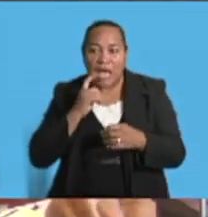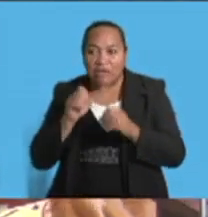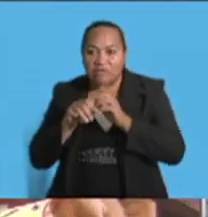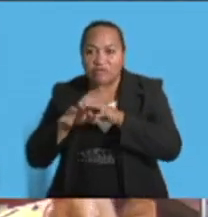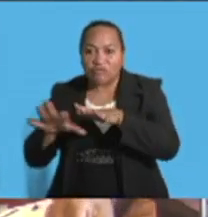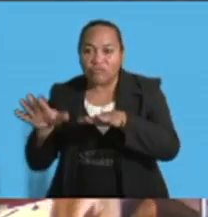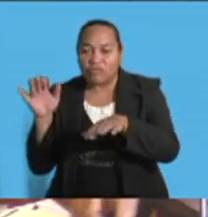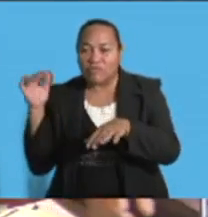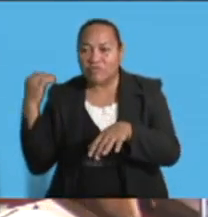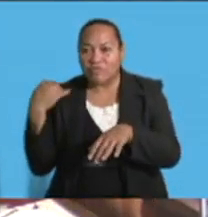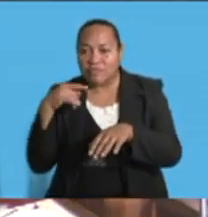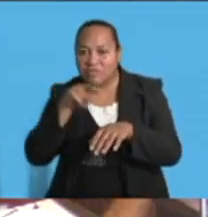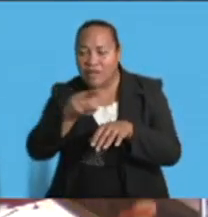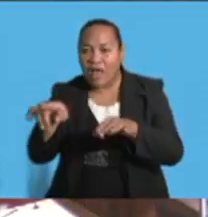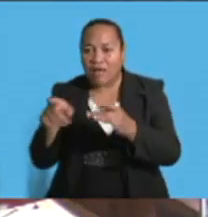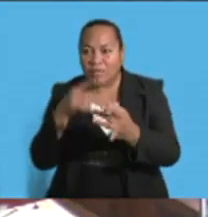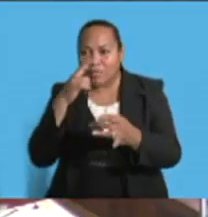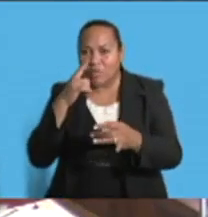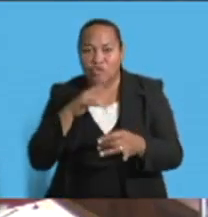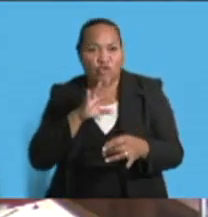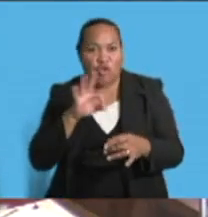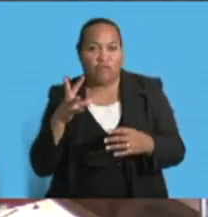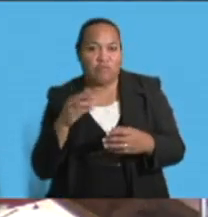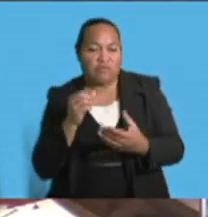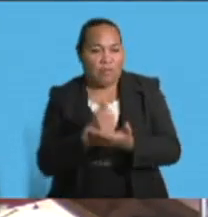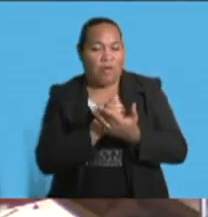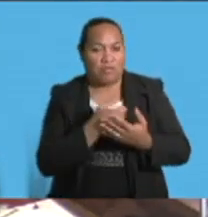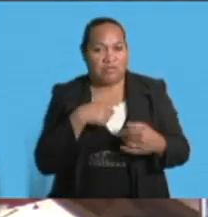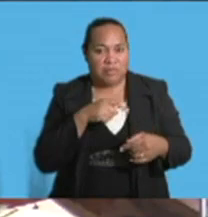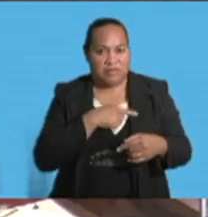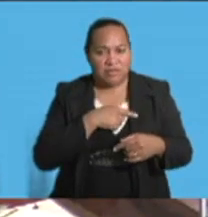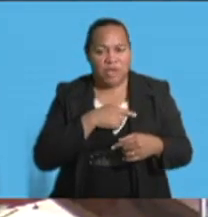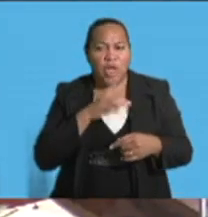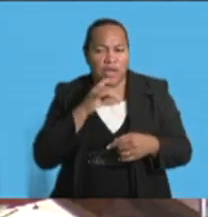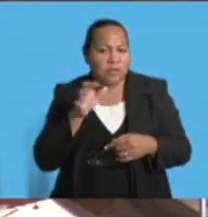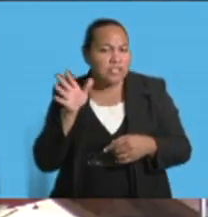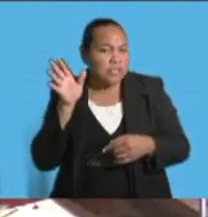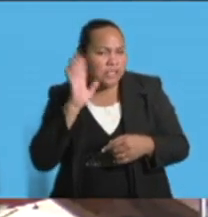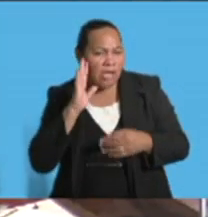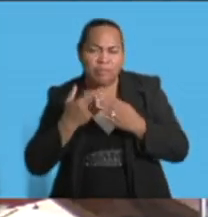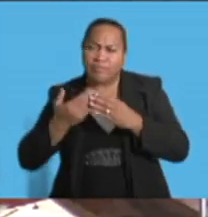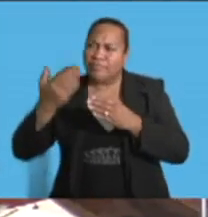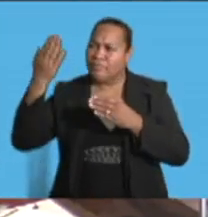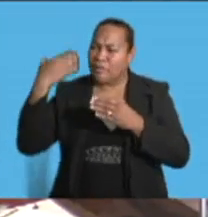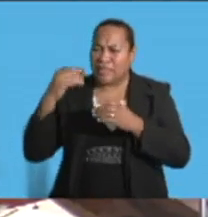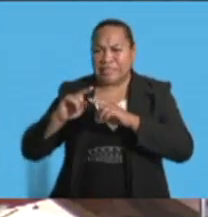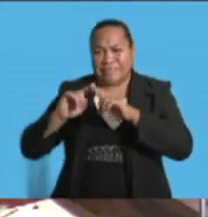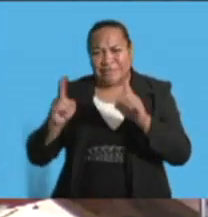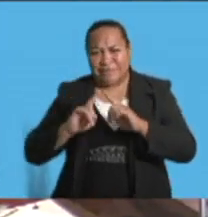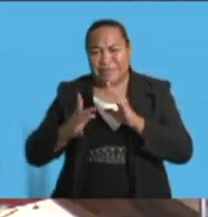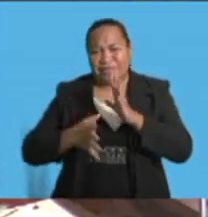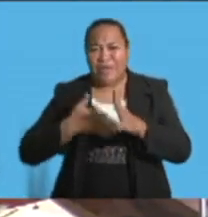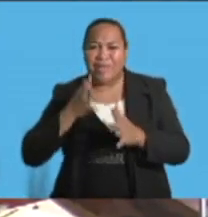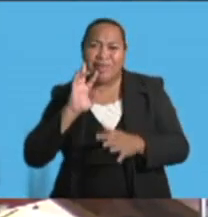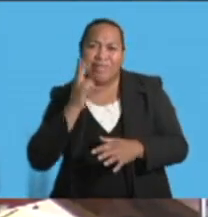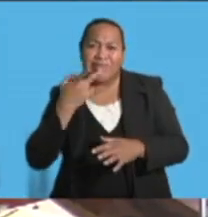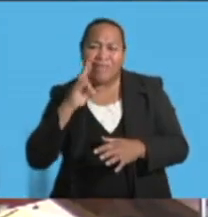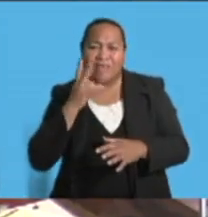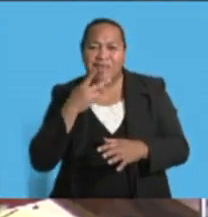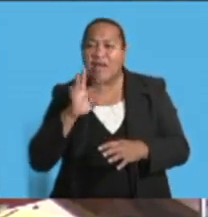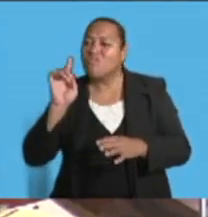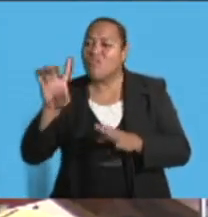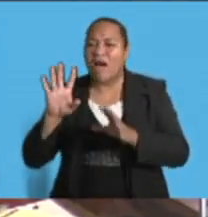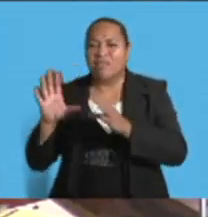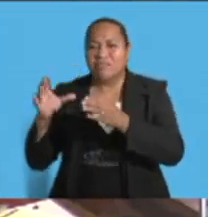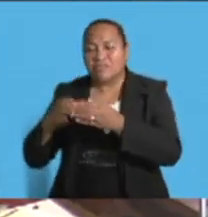the past few days, weeks and even months, we've been hearing horror stories spread by the opposition. One party is saying